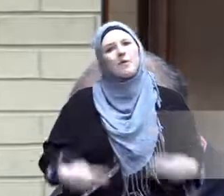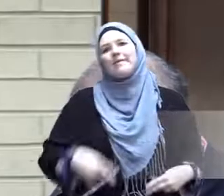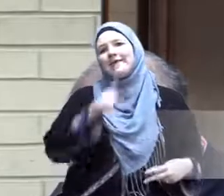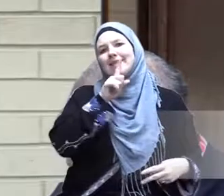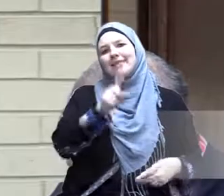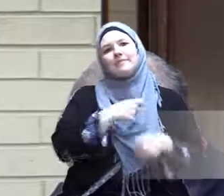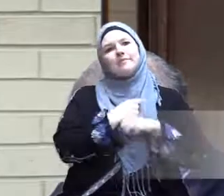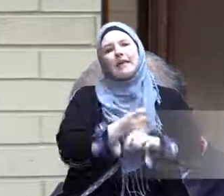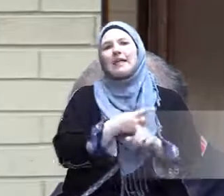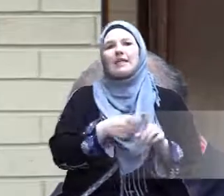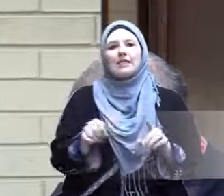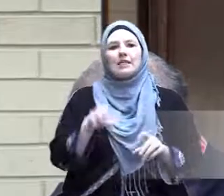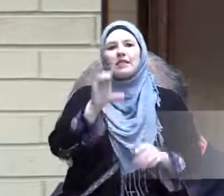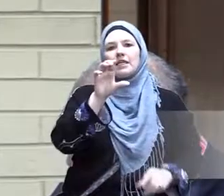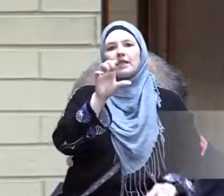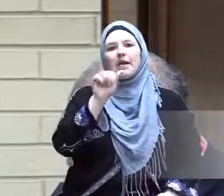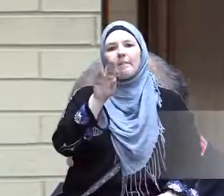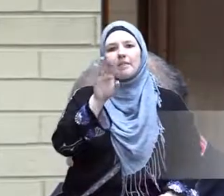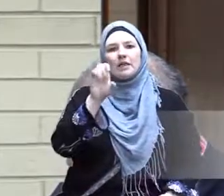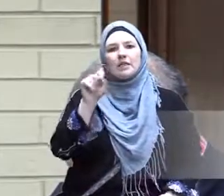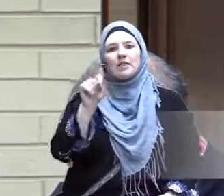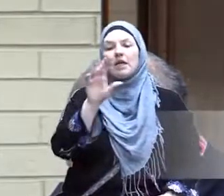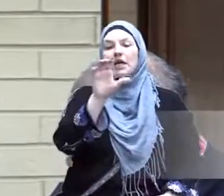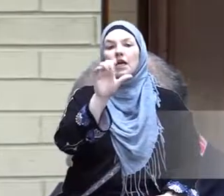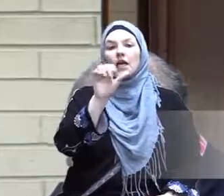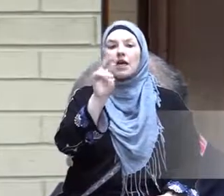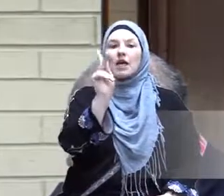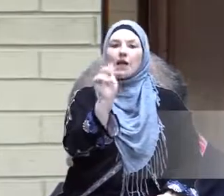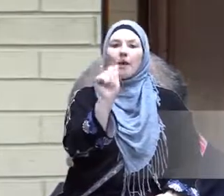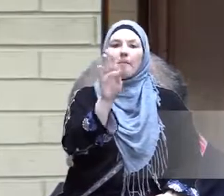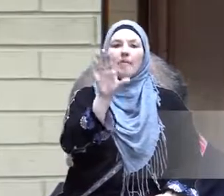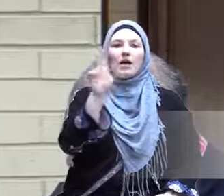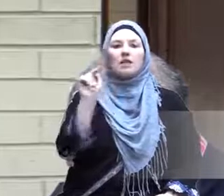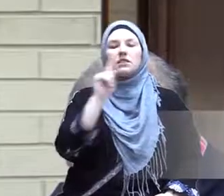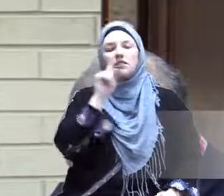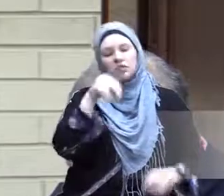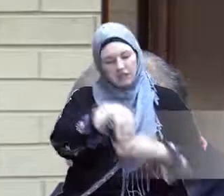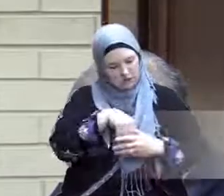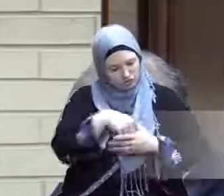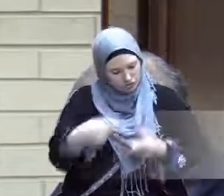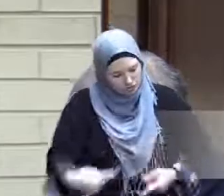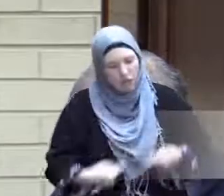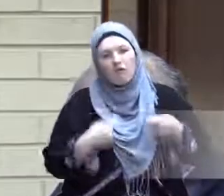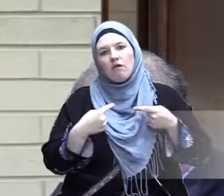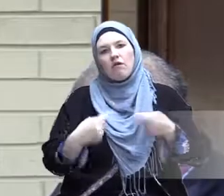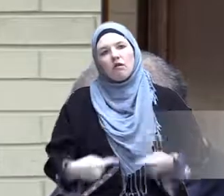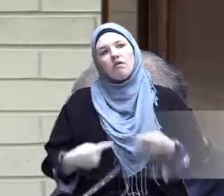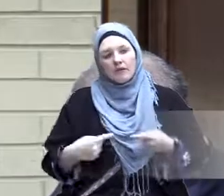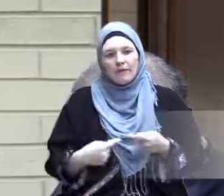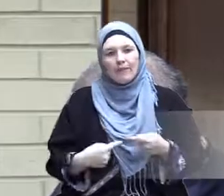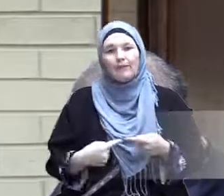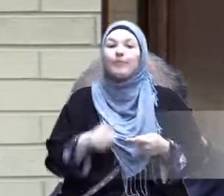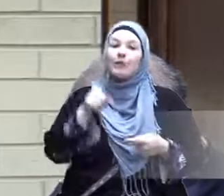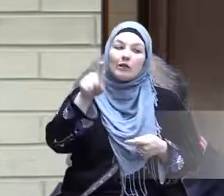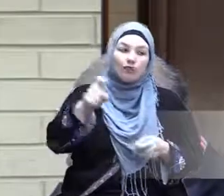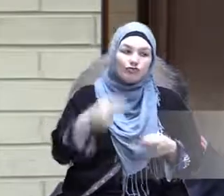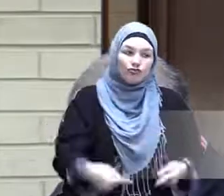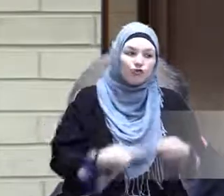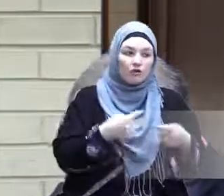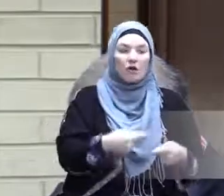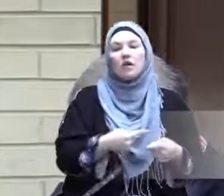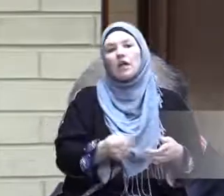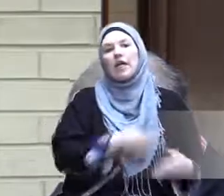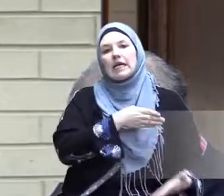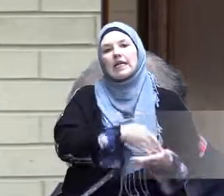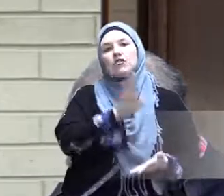created in kabad. The kabad is the struggle, the internal and external struggles. You struggle